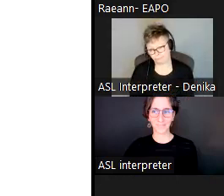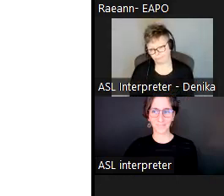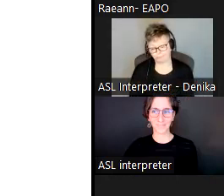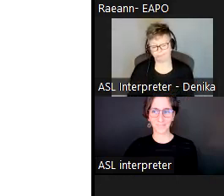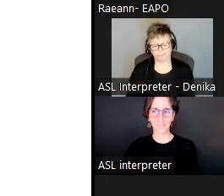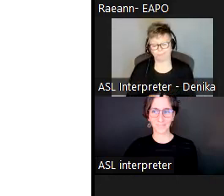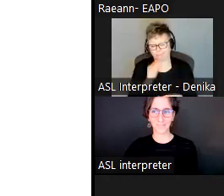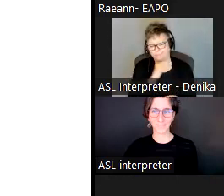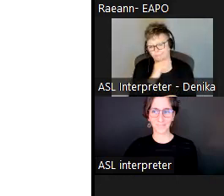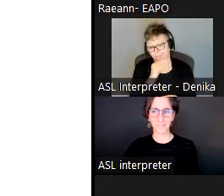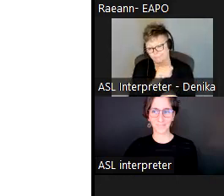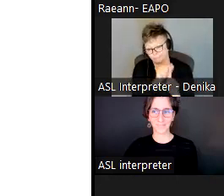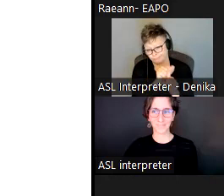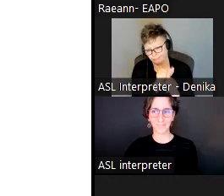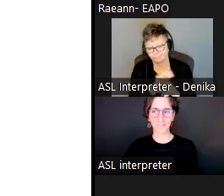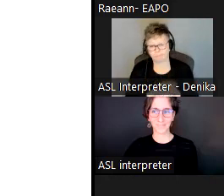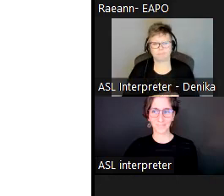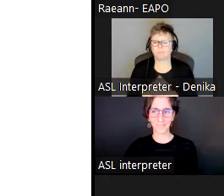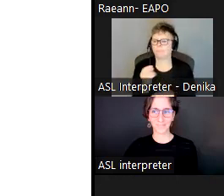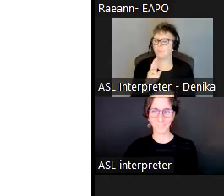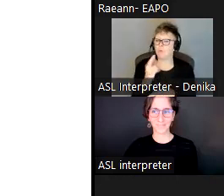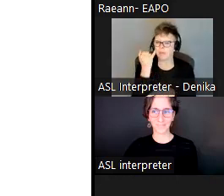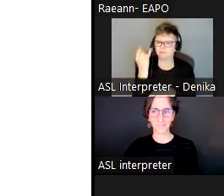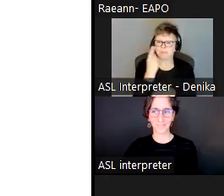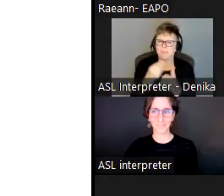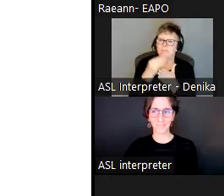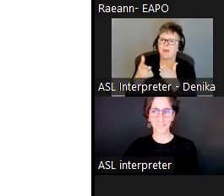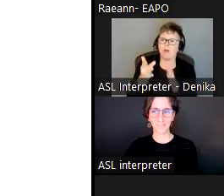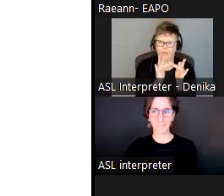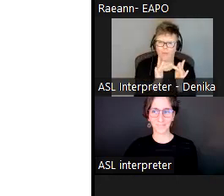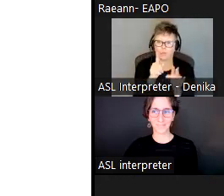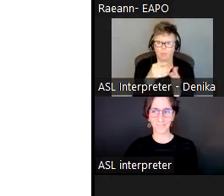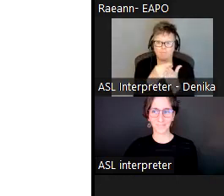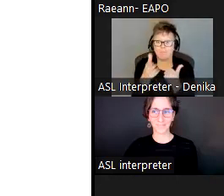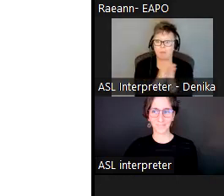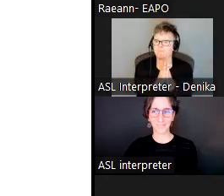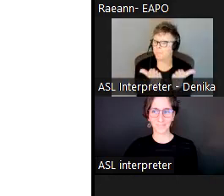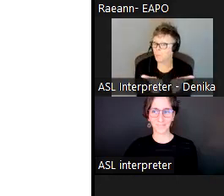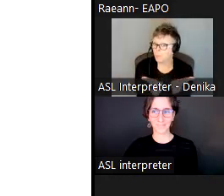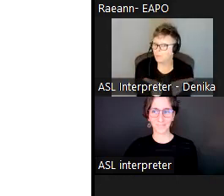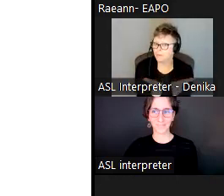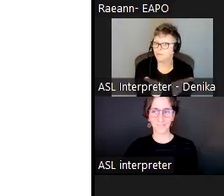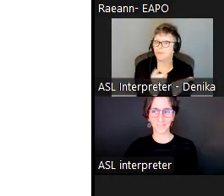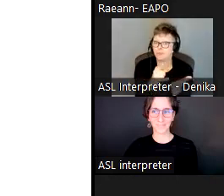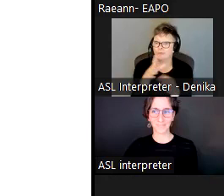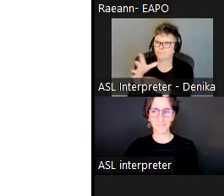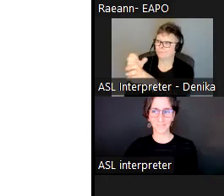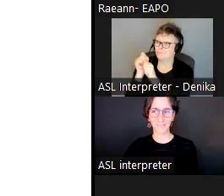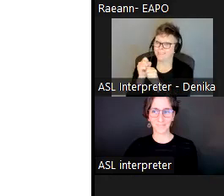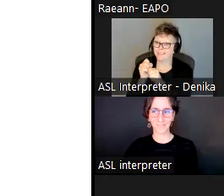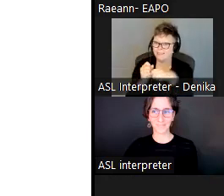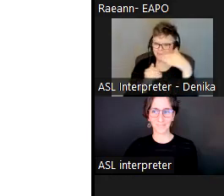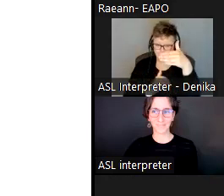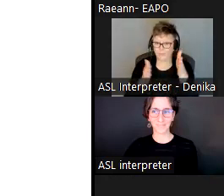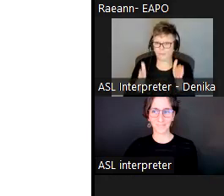things online. So example, if you're purchasing a book, you may receive a package,